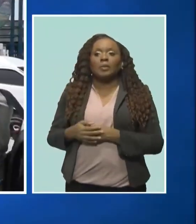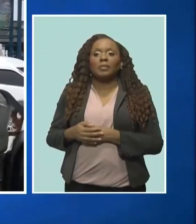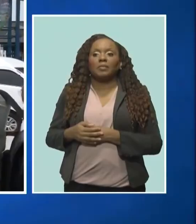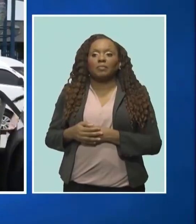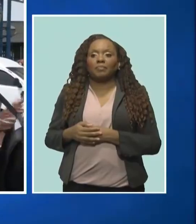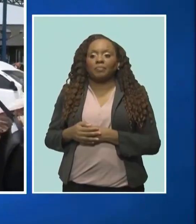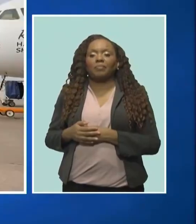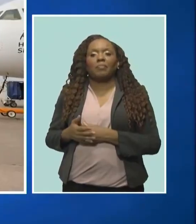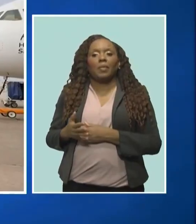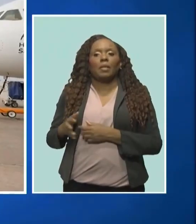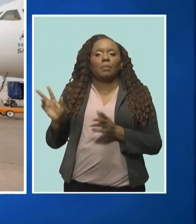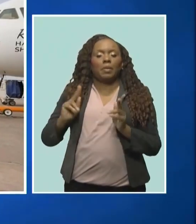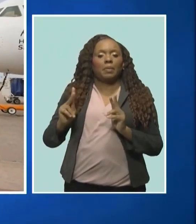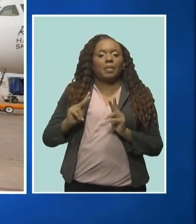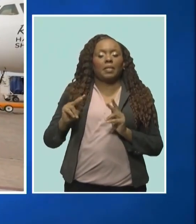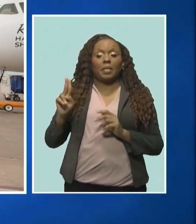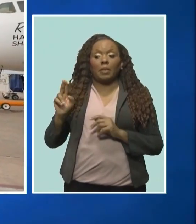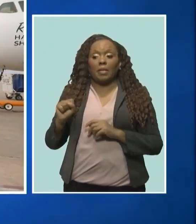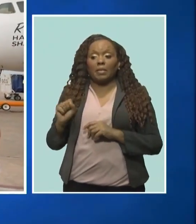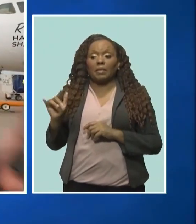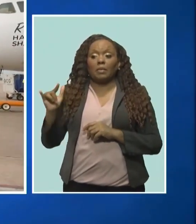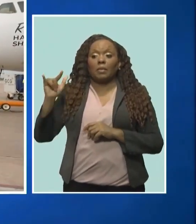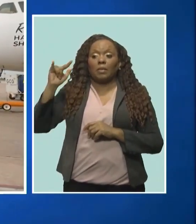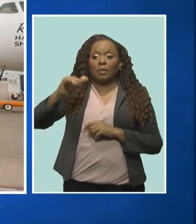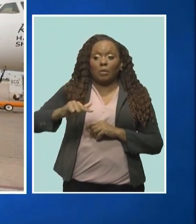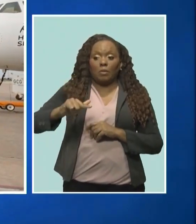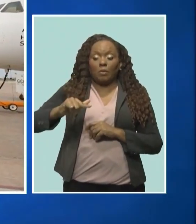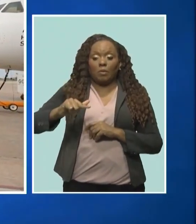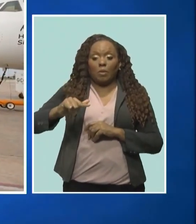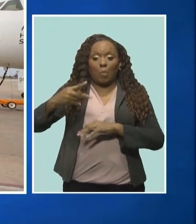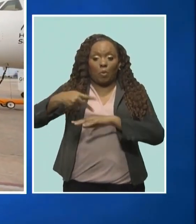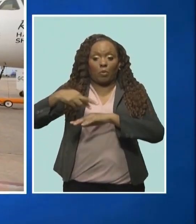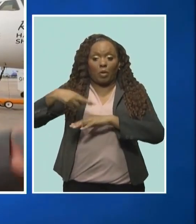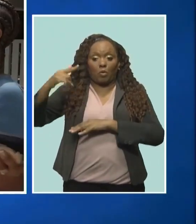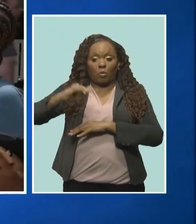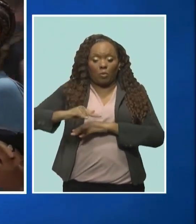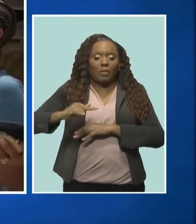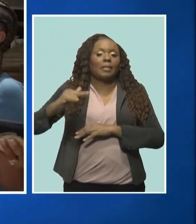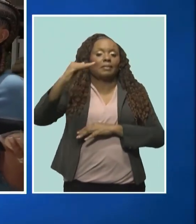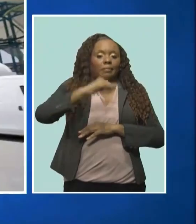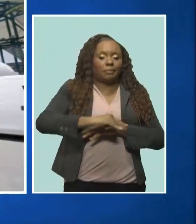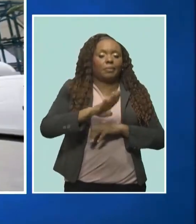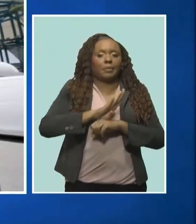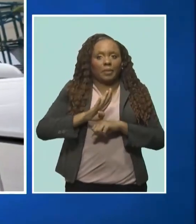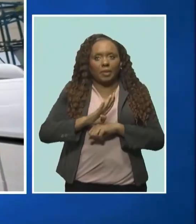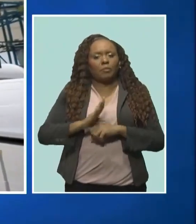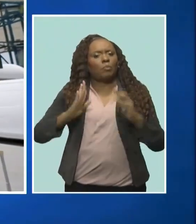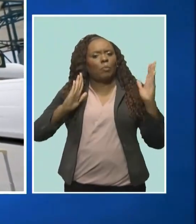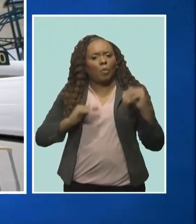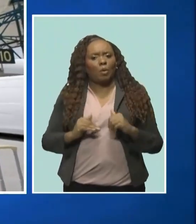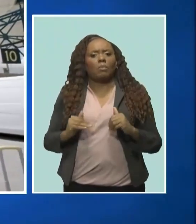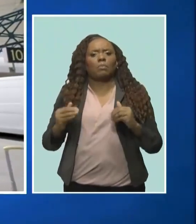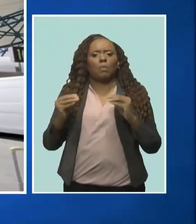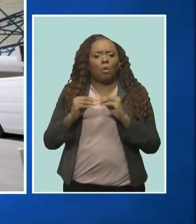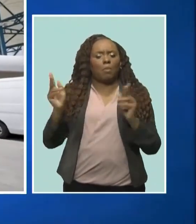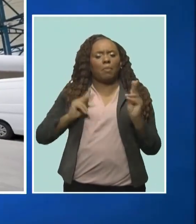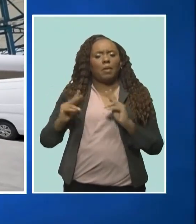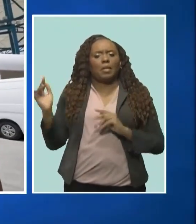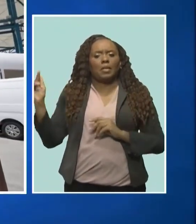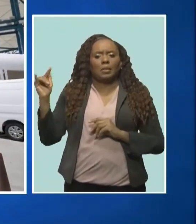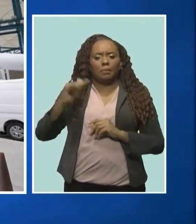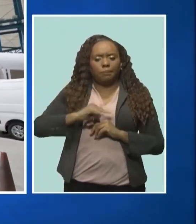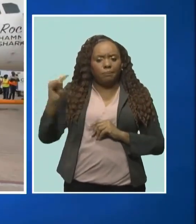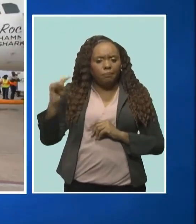Rico to Barbados. Senor Fernando Vasquez of Frontier Airlines hopes the new route will restore the frequency of travel between the